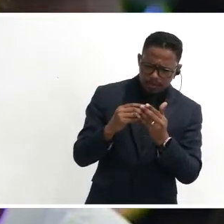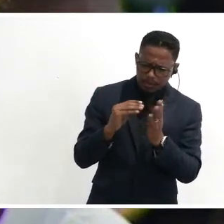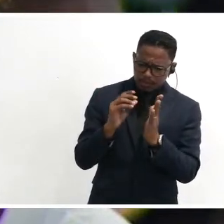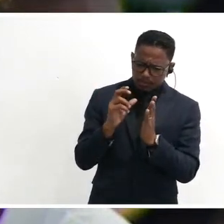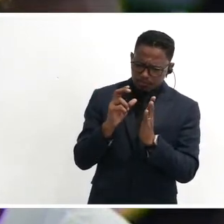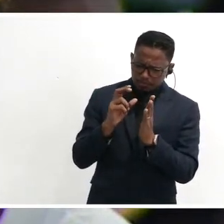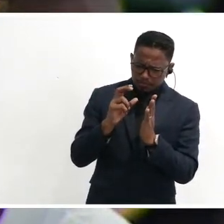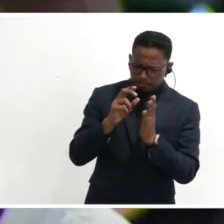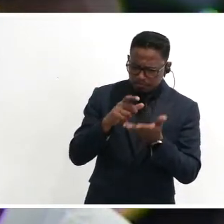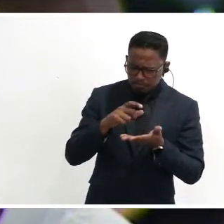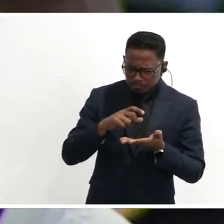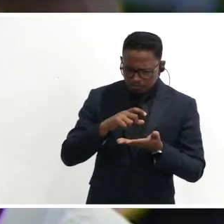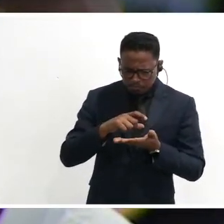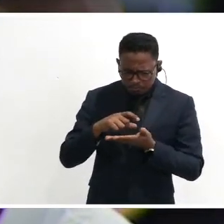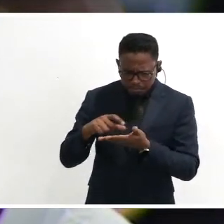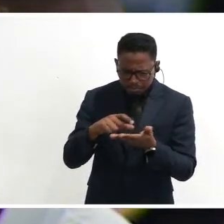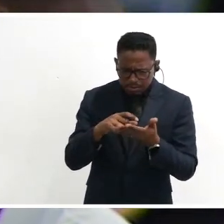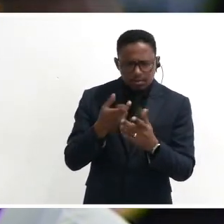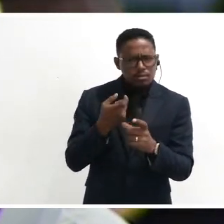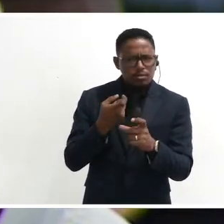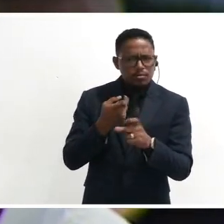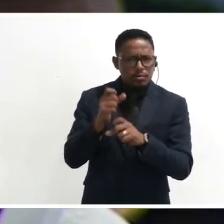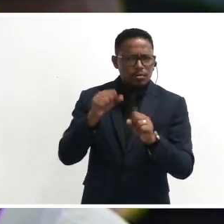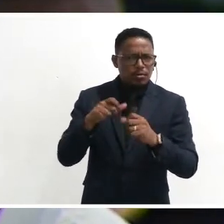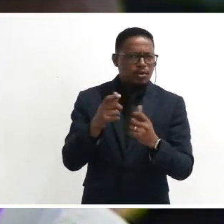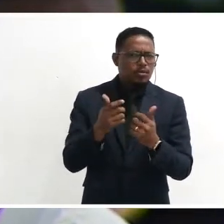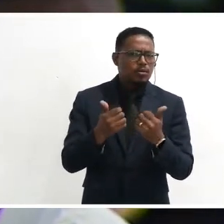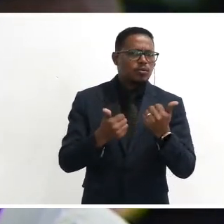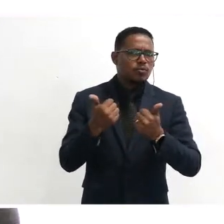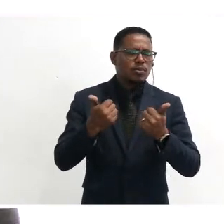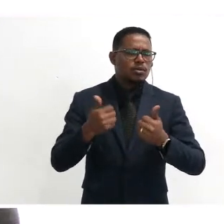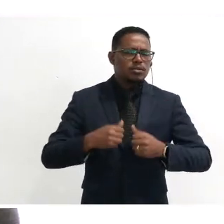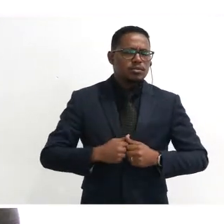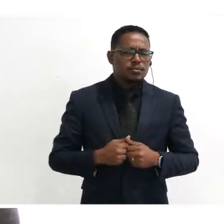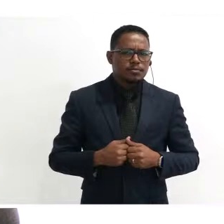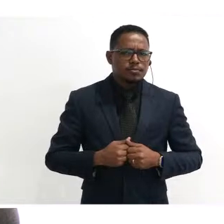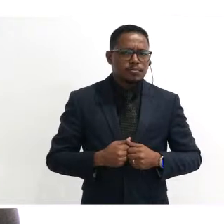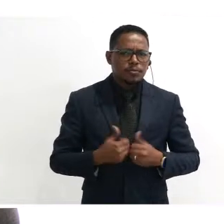al rendimiento térmico del chip? Gracias.